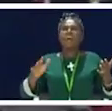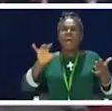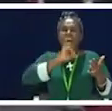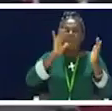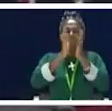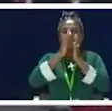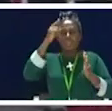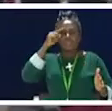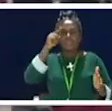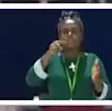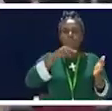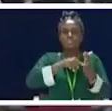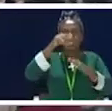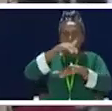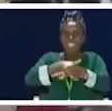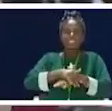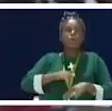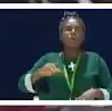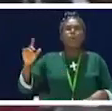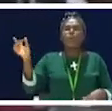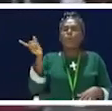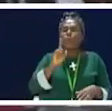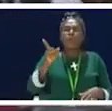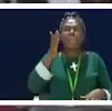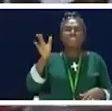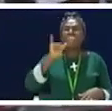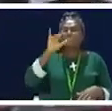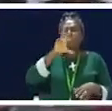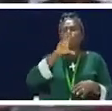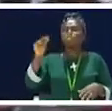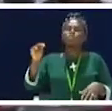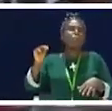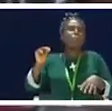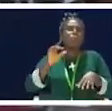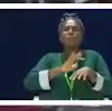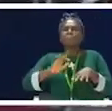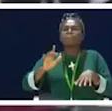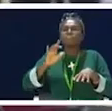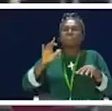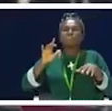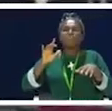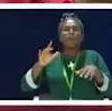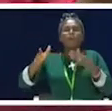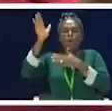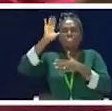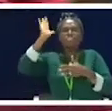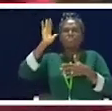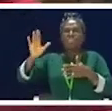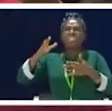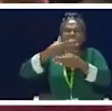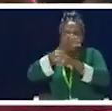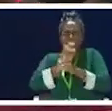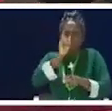for you tonight. Where there is no vacancy, everlasting arm will create one for you.